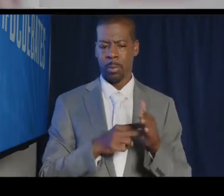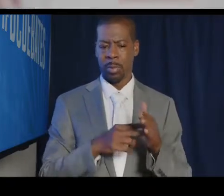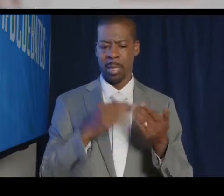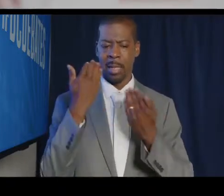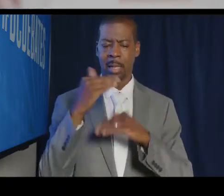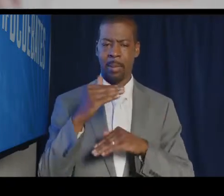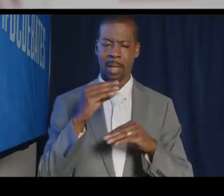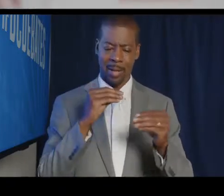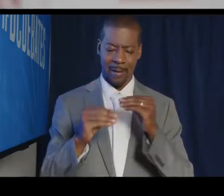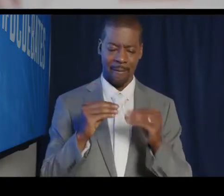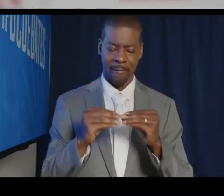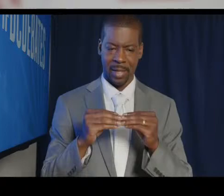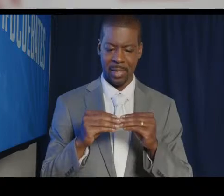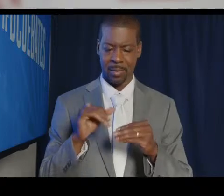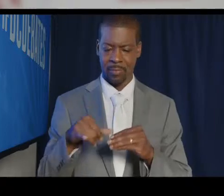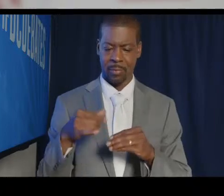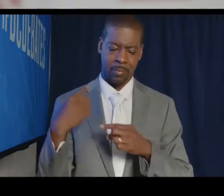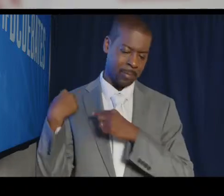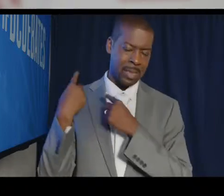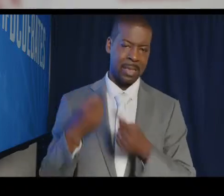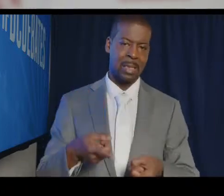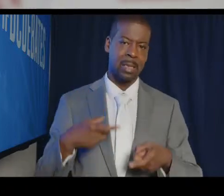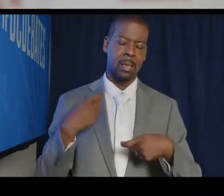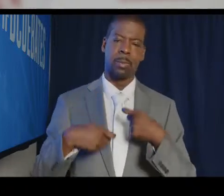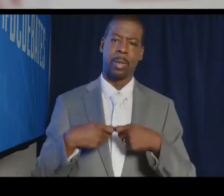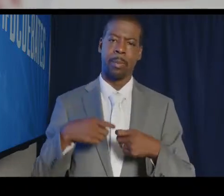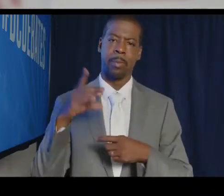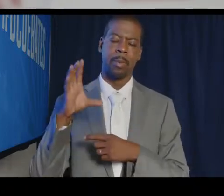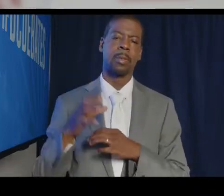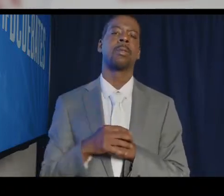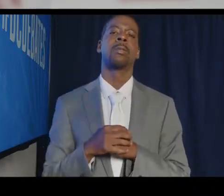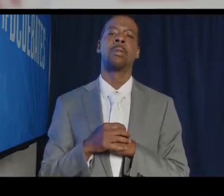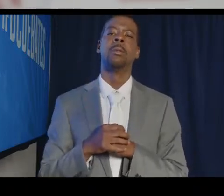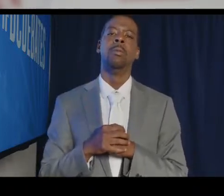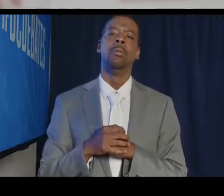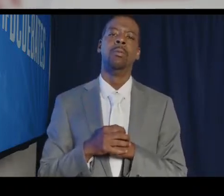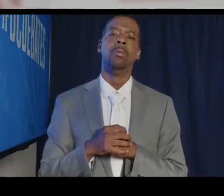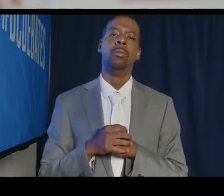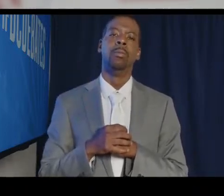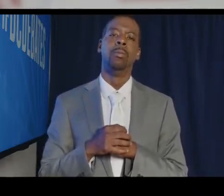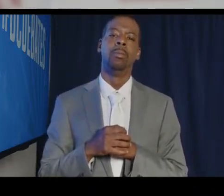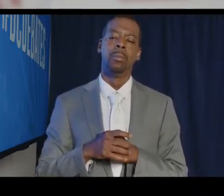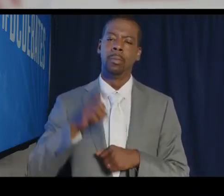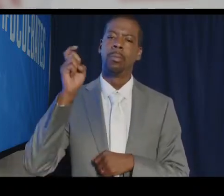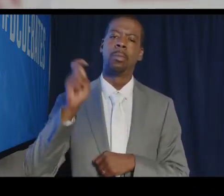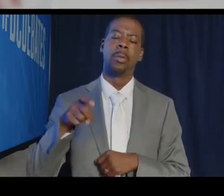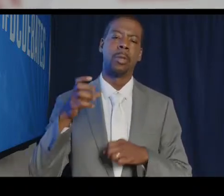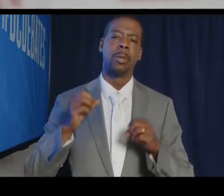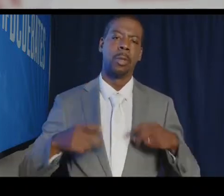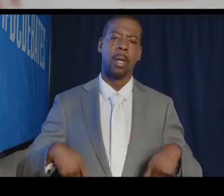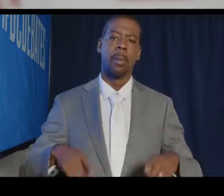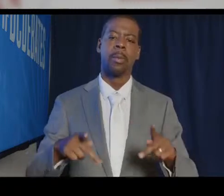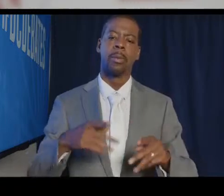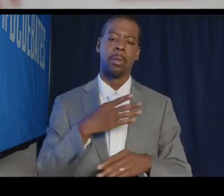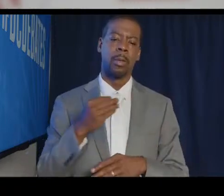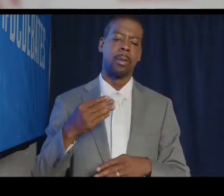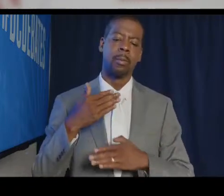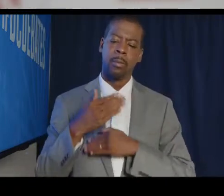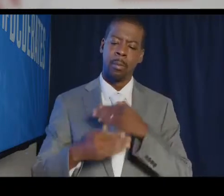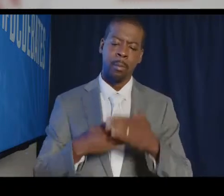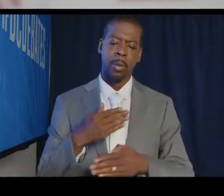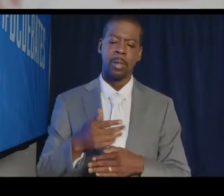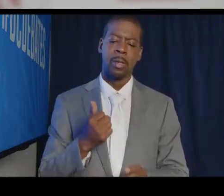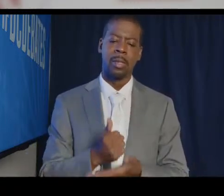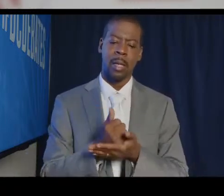to a problem that has been longstanding in our state. What we need are opportunities and processes that help people to get in